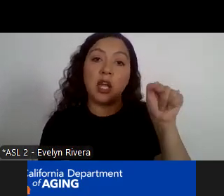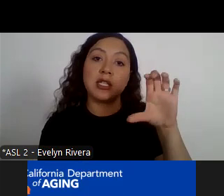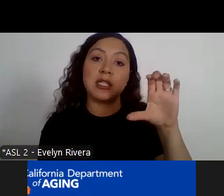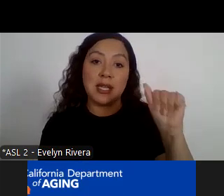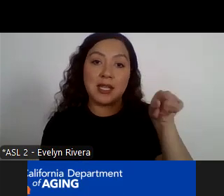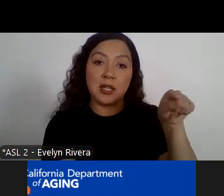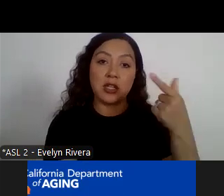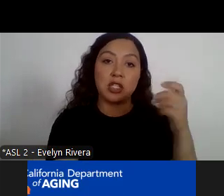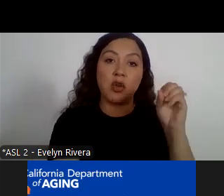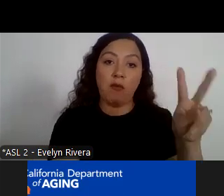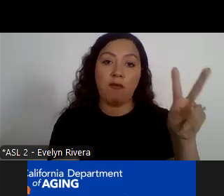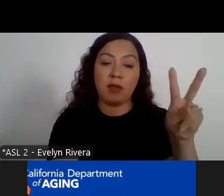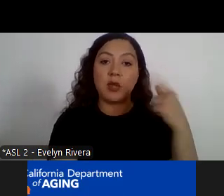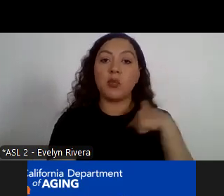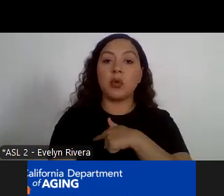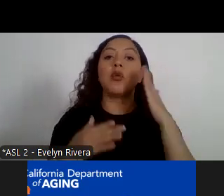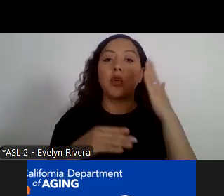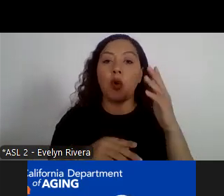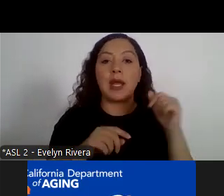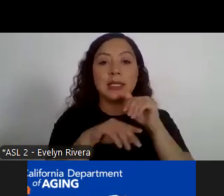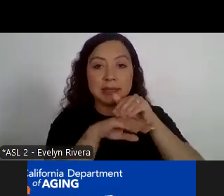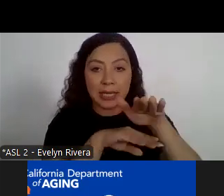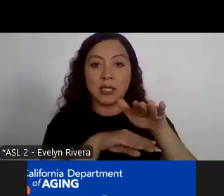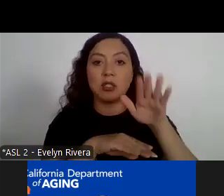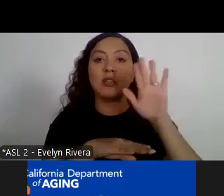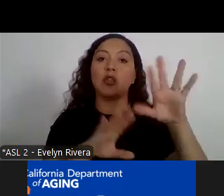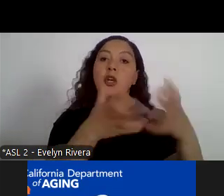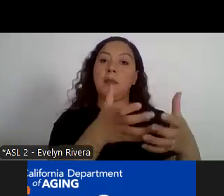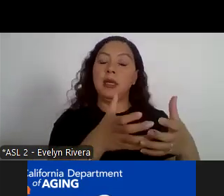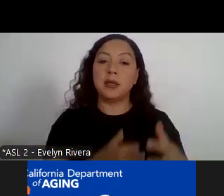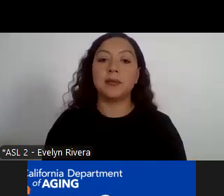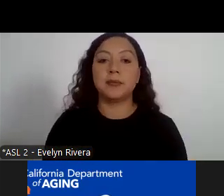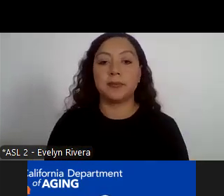engage@aging.ca.gov, and we'll make sure to send that on to the committee.